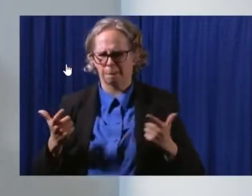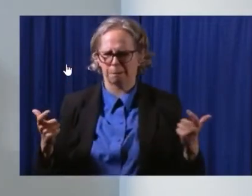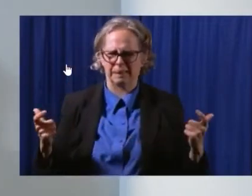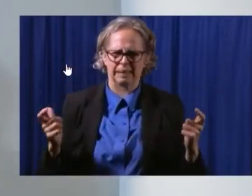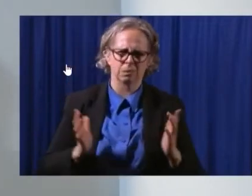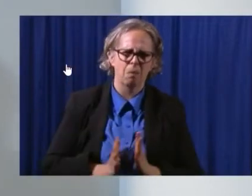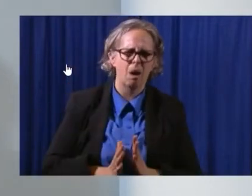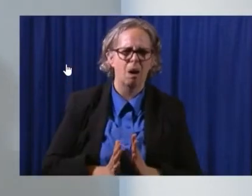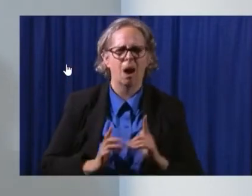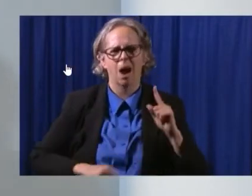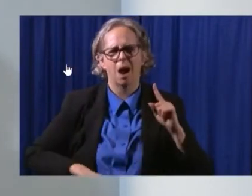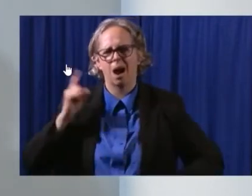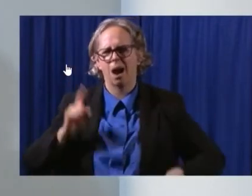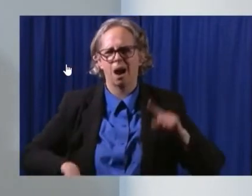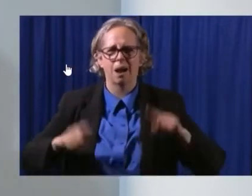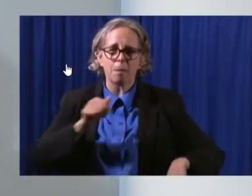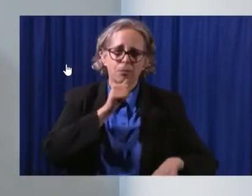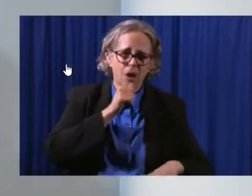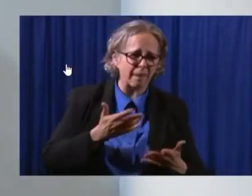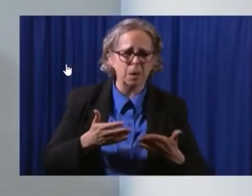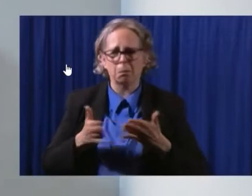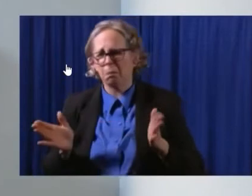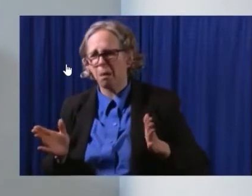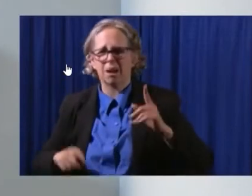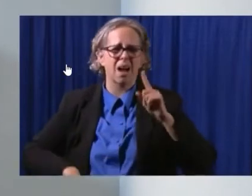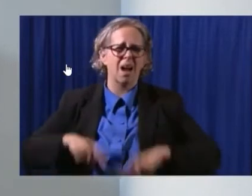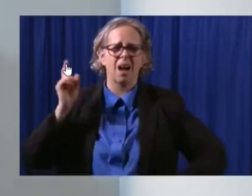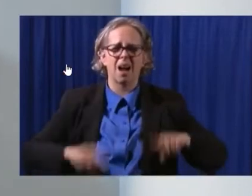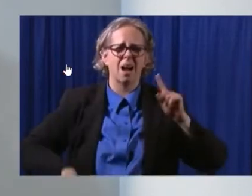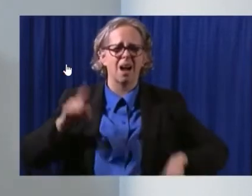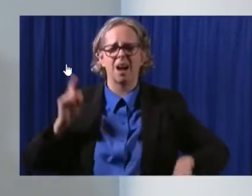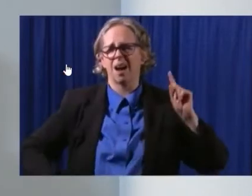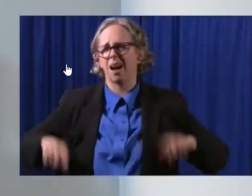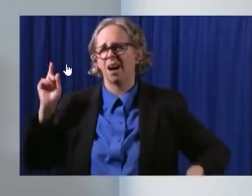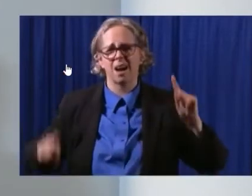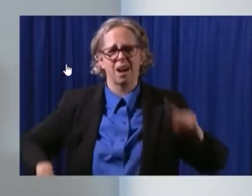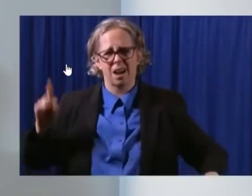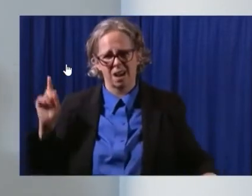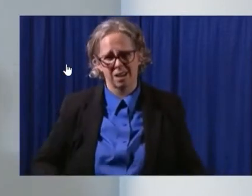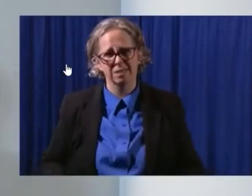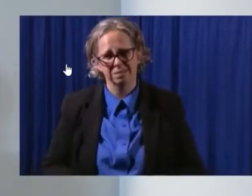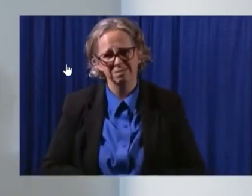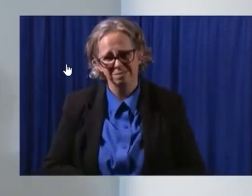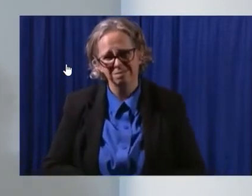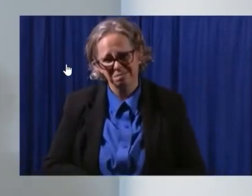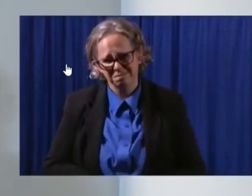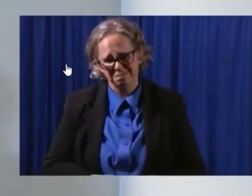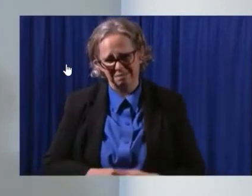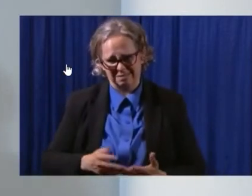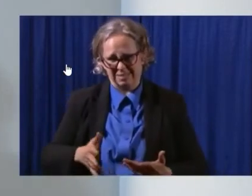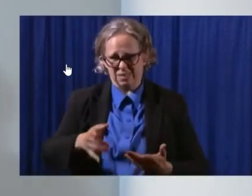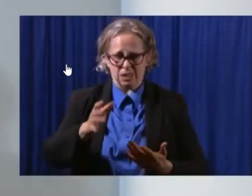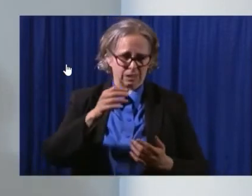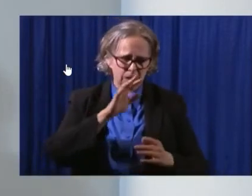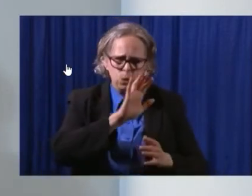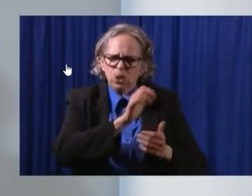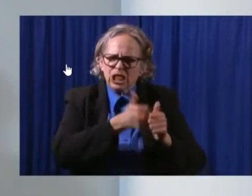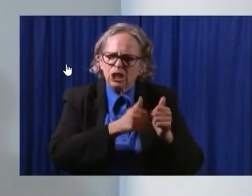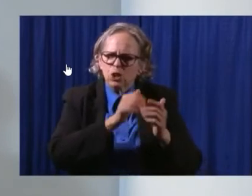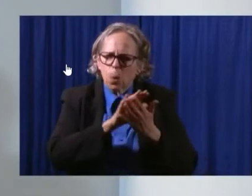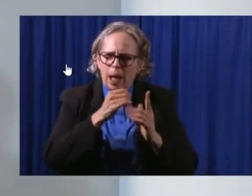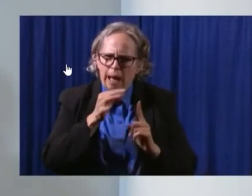private, public. They all have unique settings and unique challenges when it comes to creating a safe